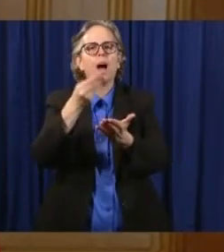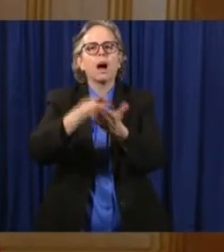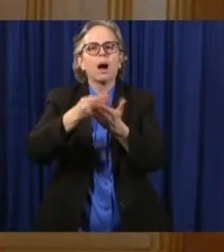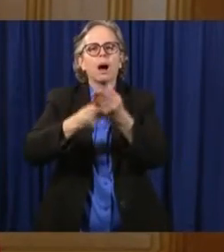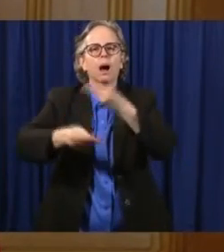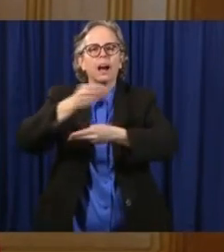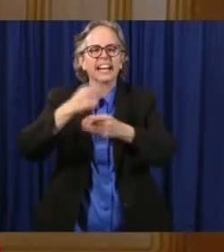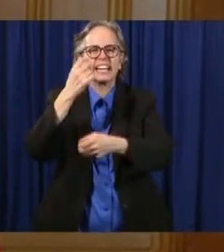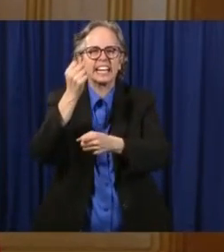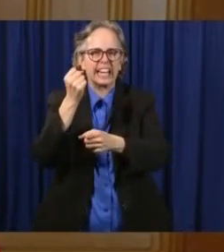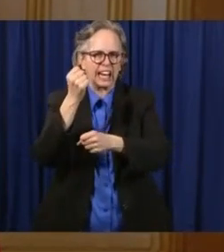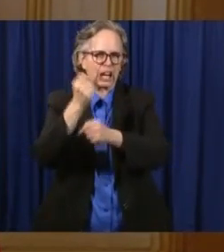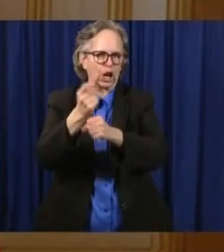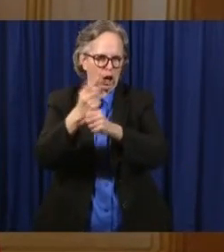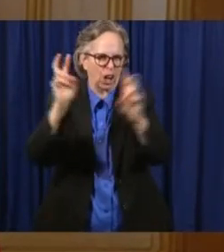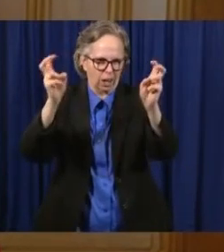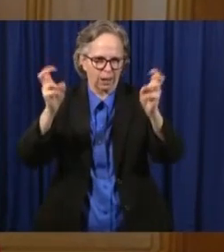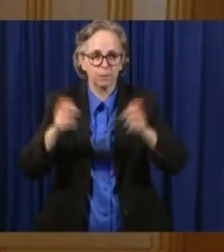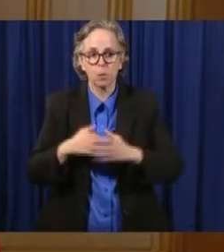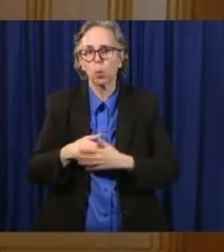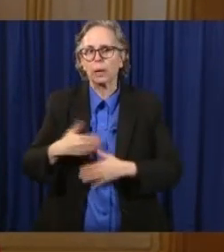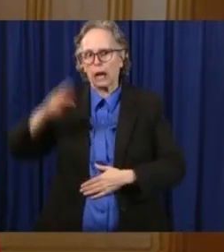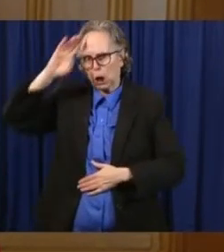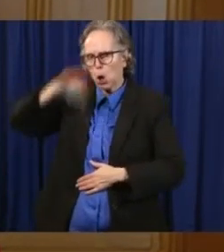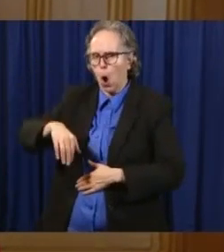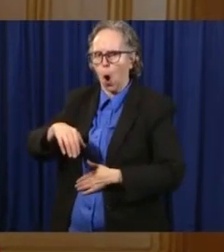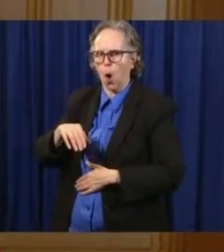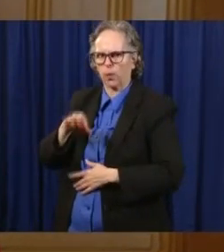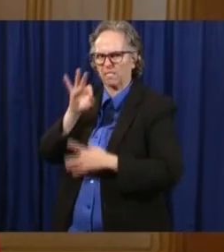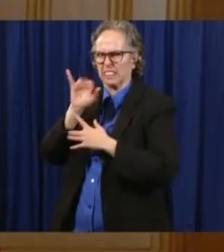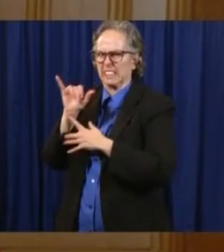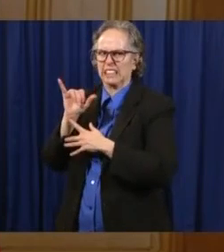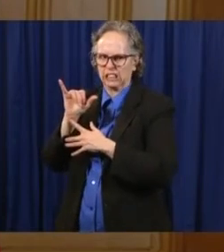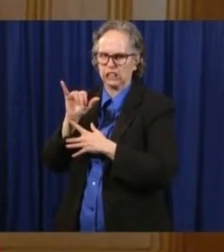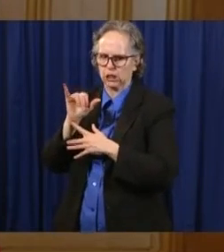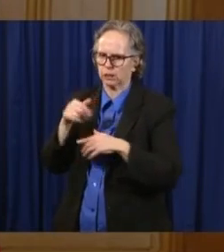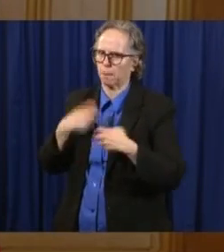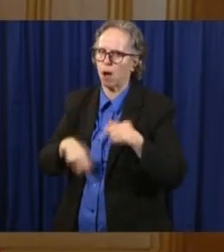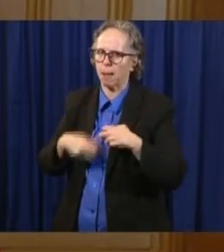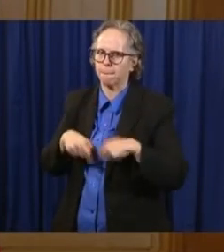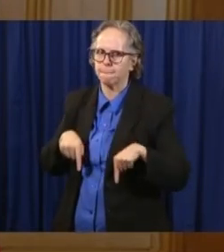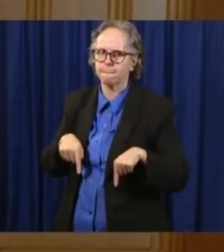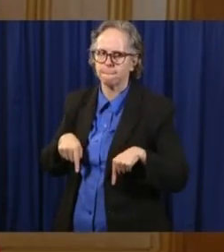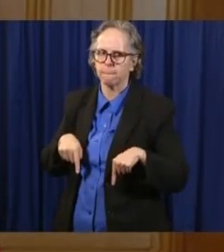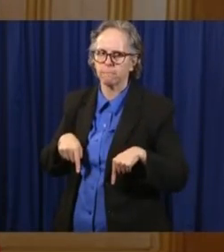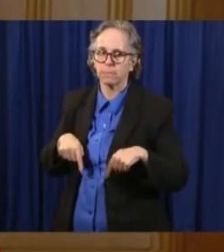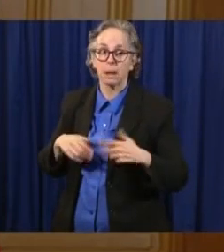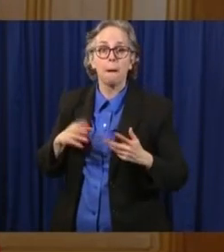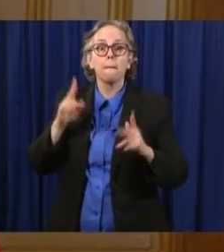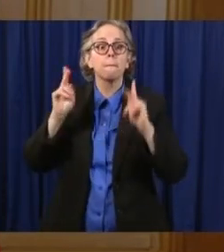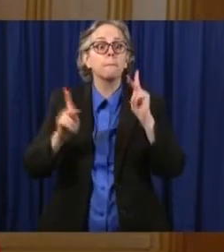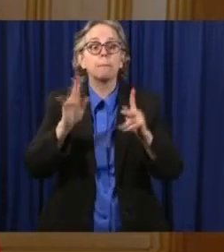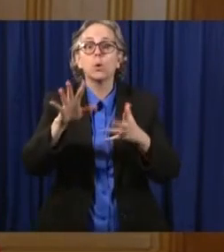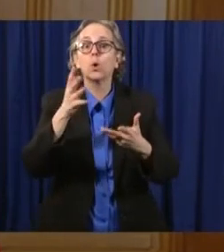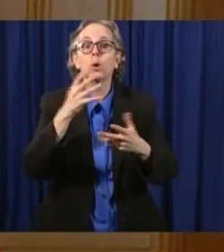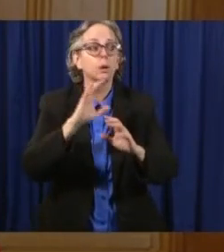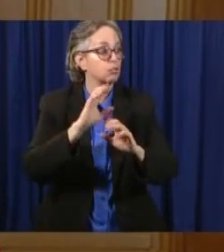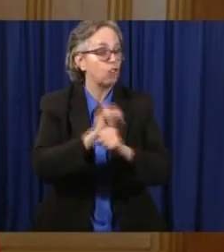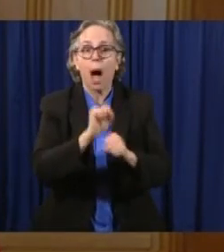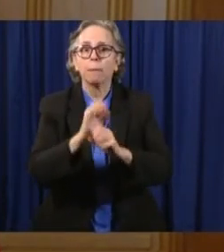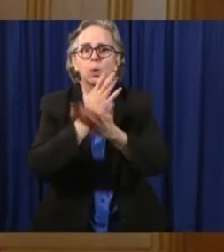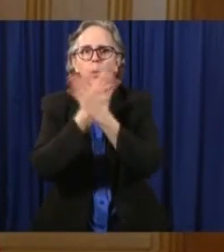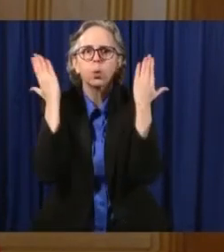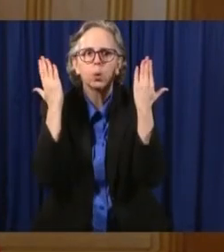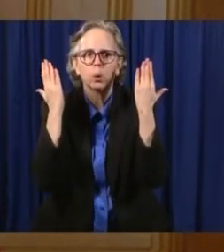we know we have a problem that's all around us, and that is the number of people who are not working. Whenever that